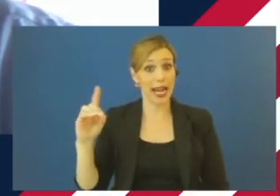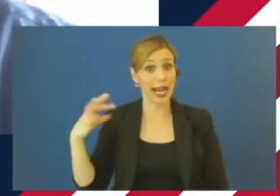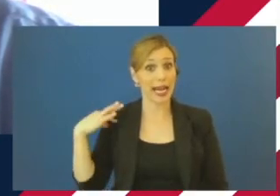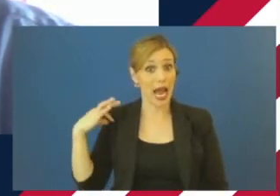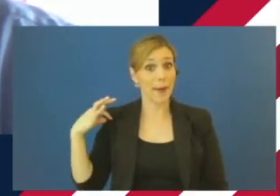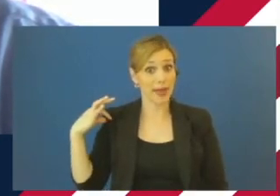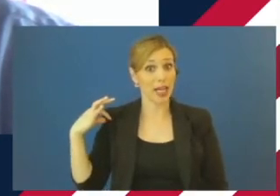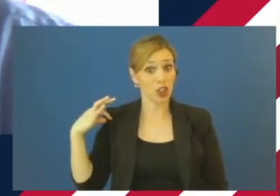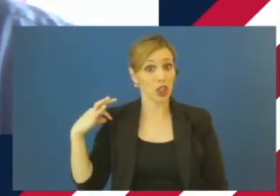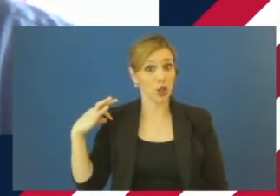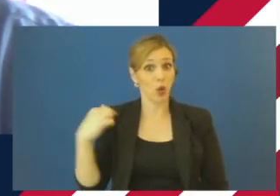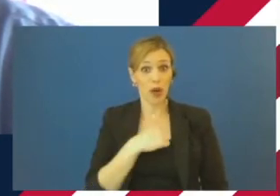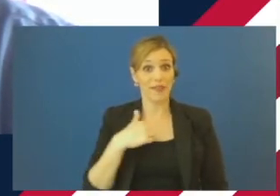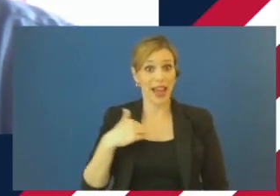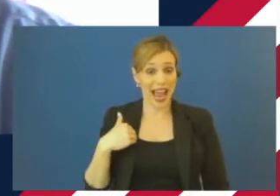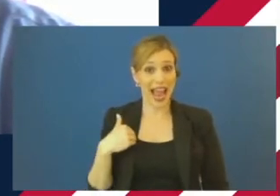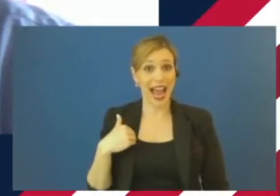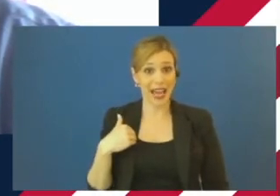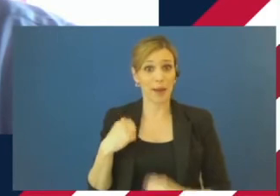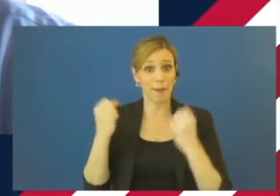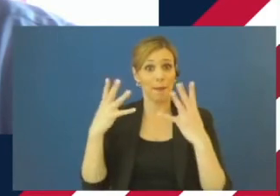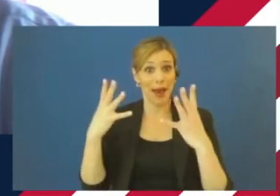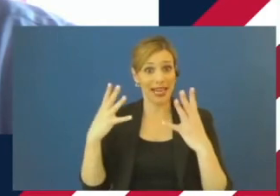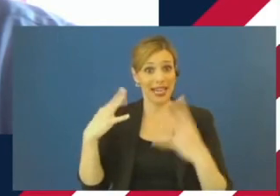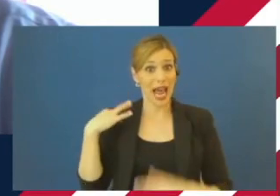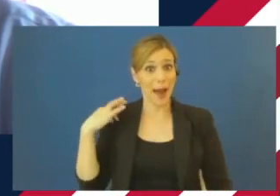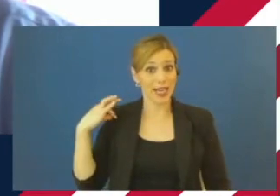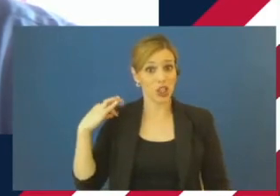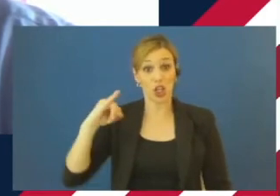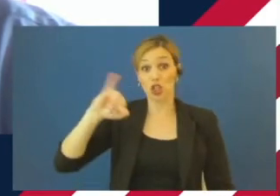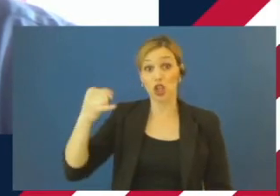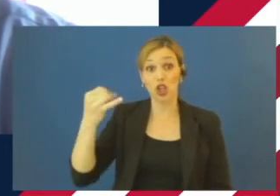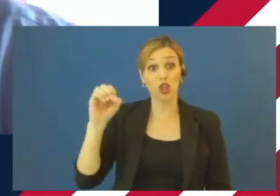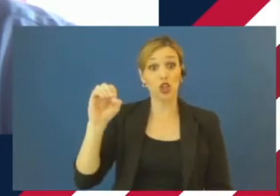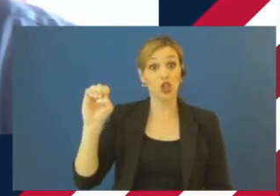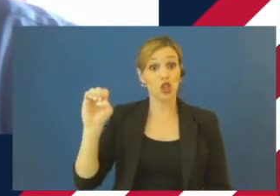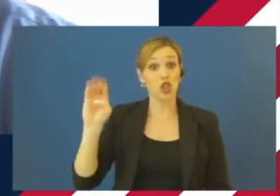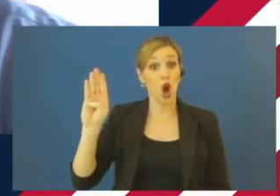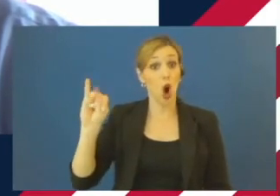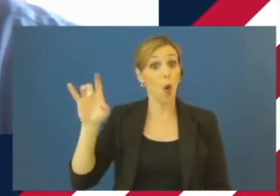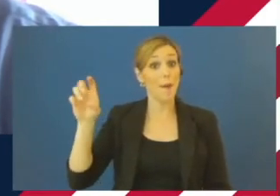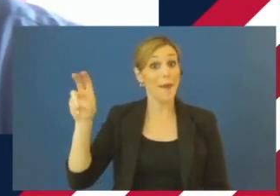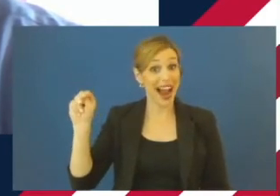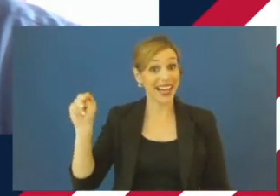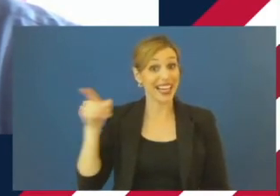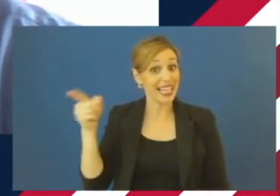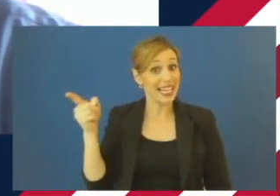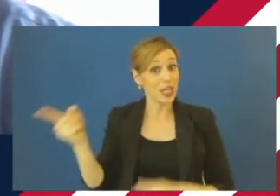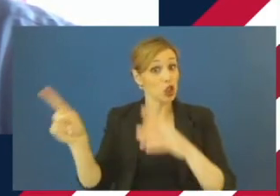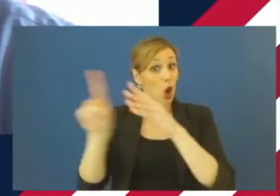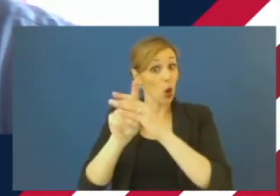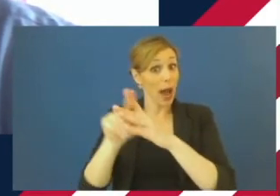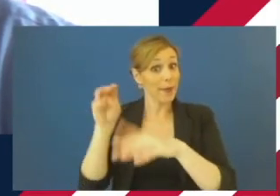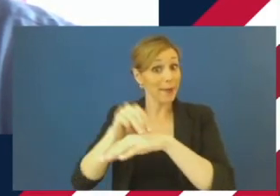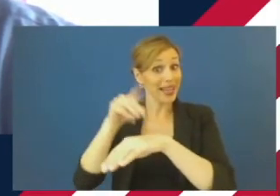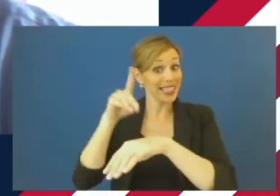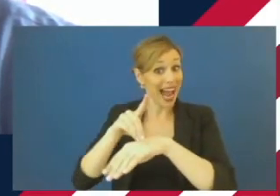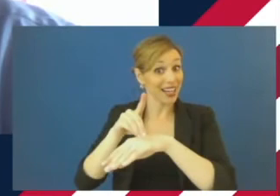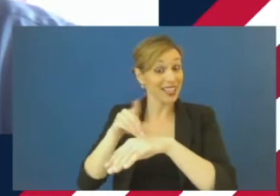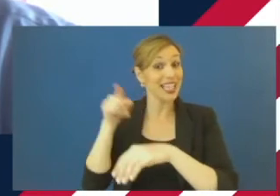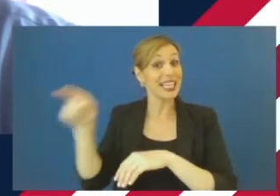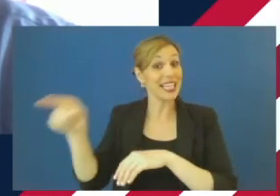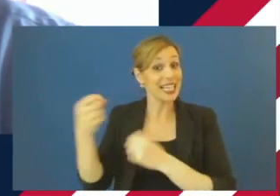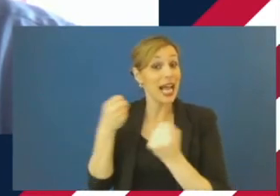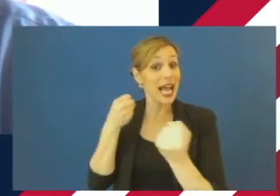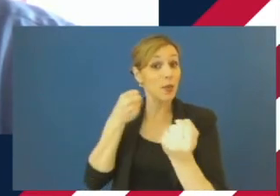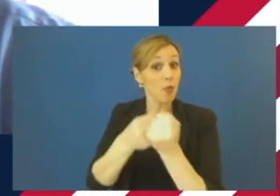Joe Biden for showing up at our McDonald area strikes and calling for a unionization of McDonald's workers. That's the kind of support we